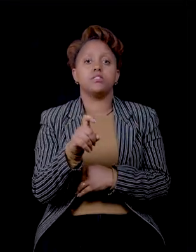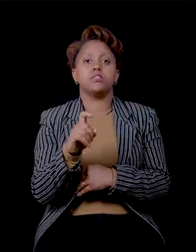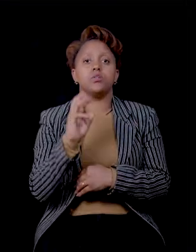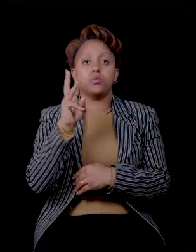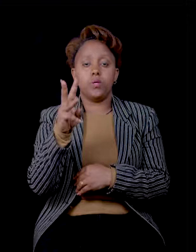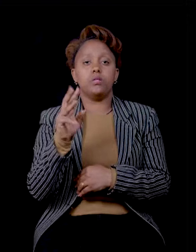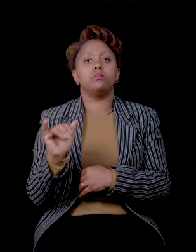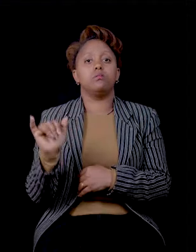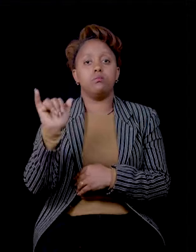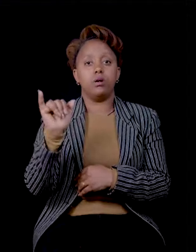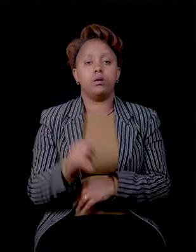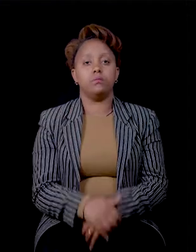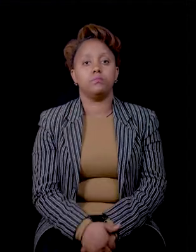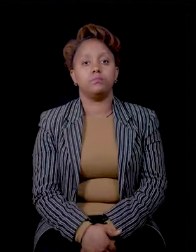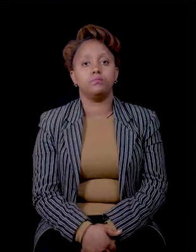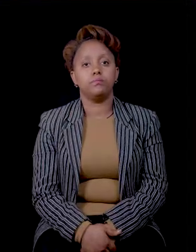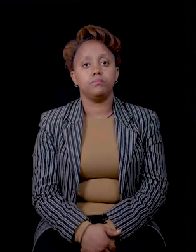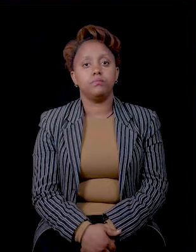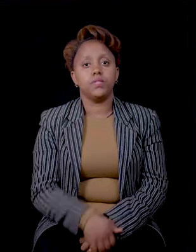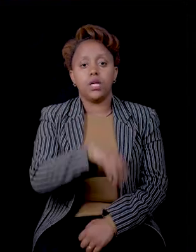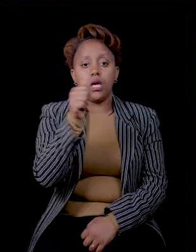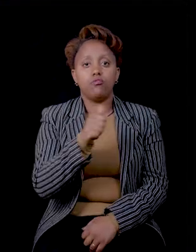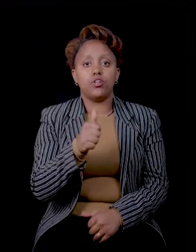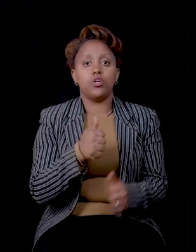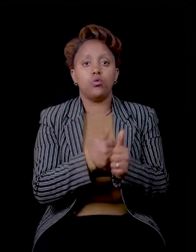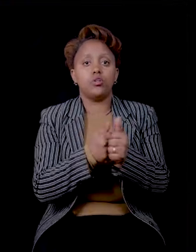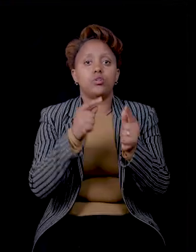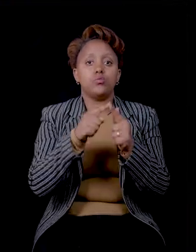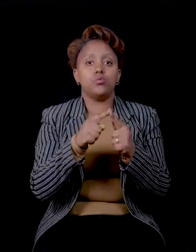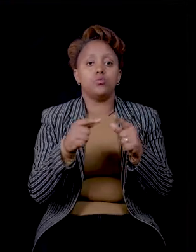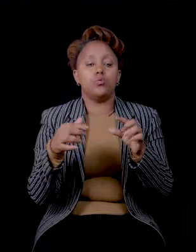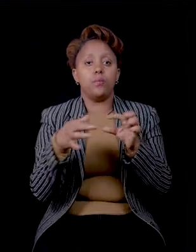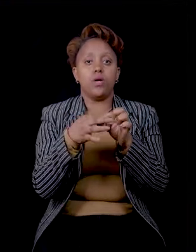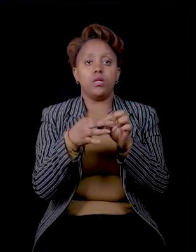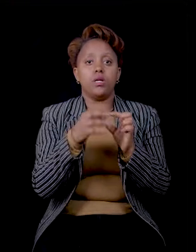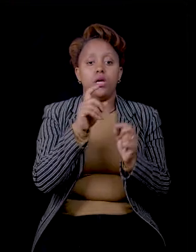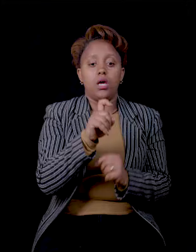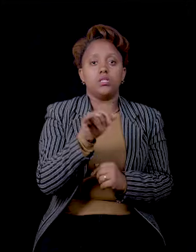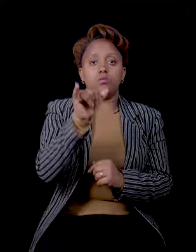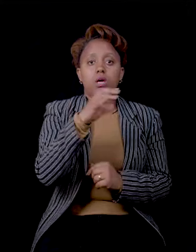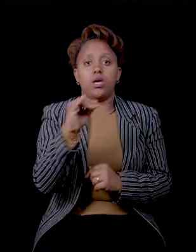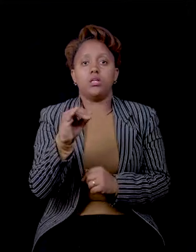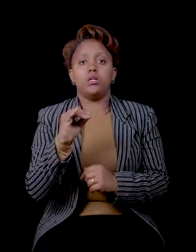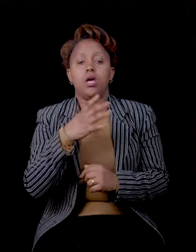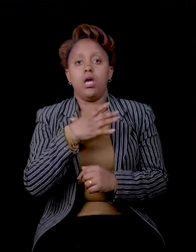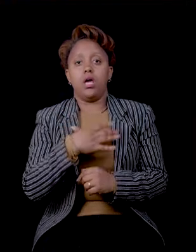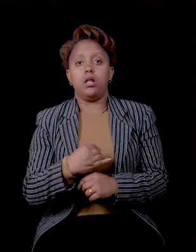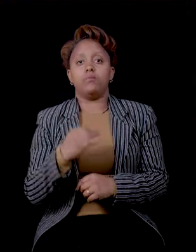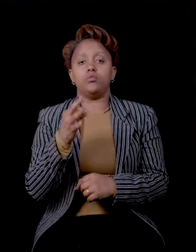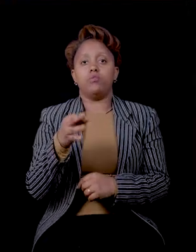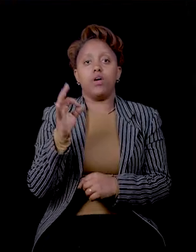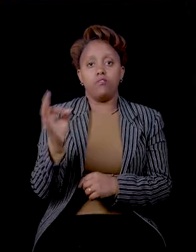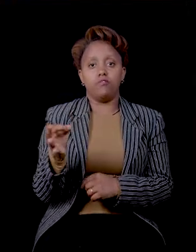will be represented by y. Hence, in every ordered pair xy, element of f,